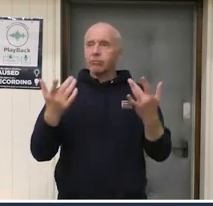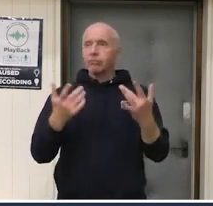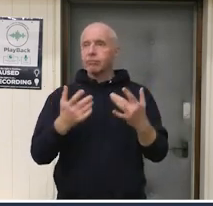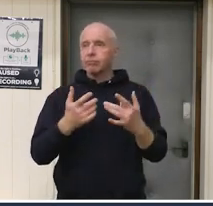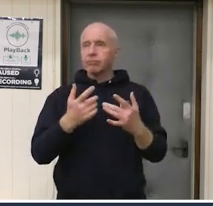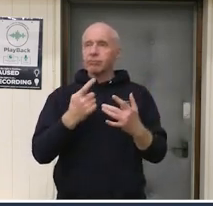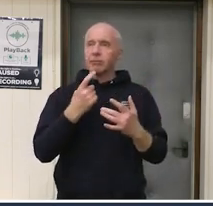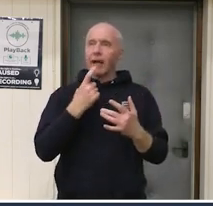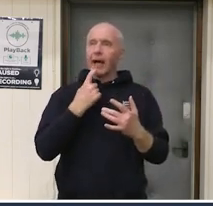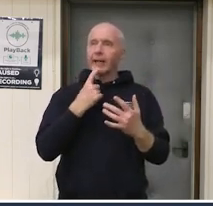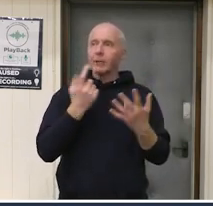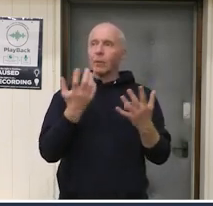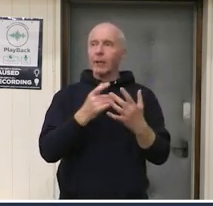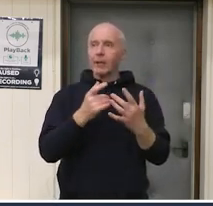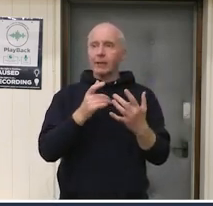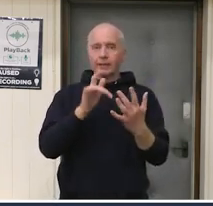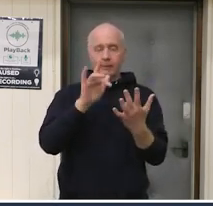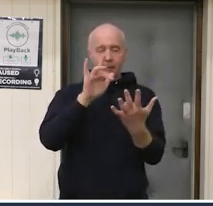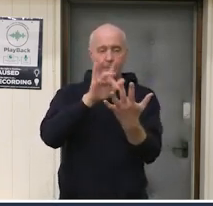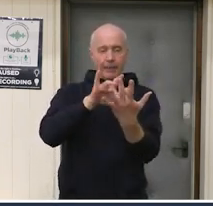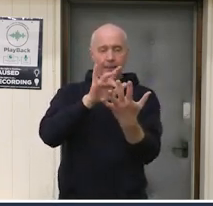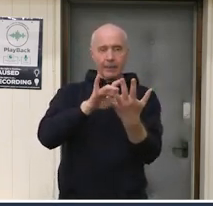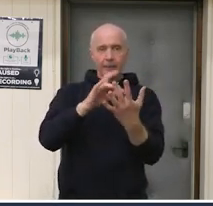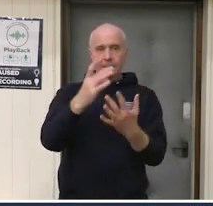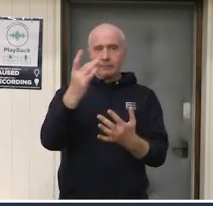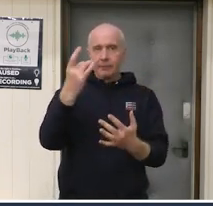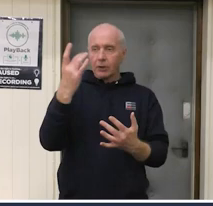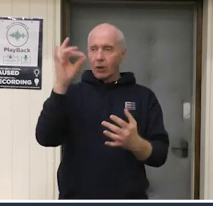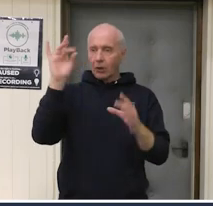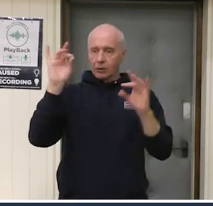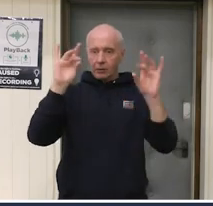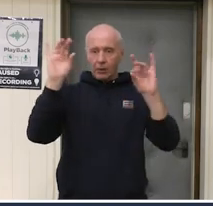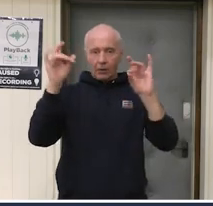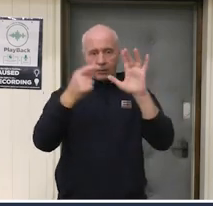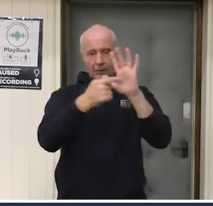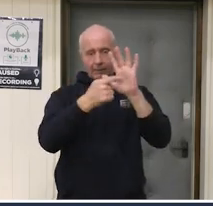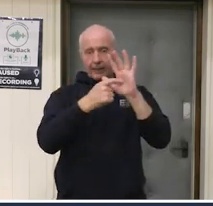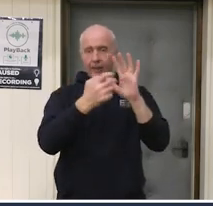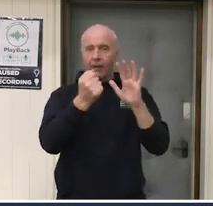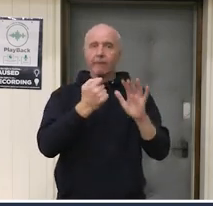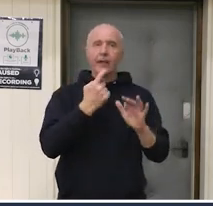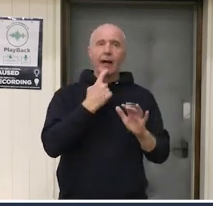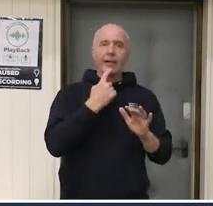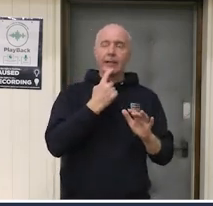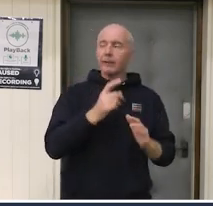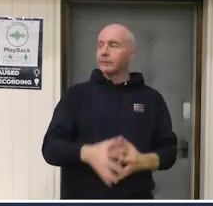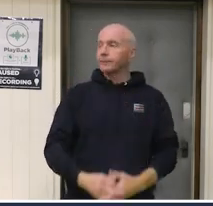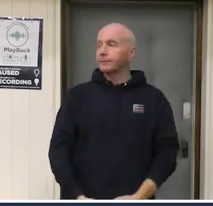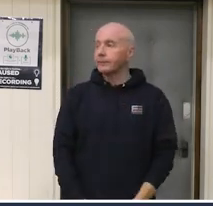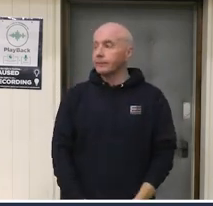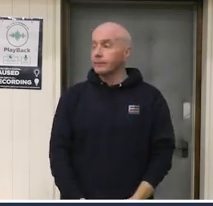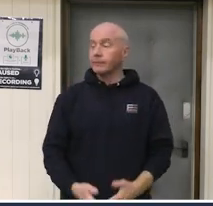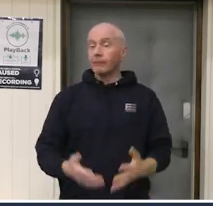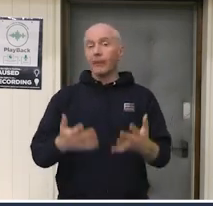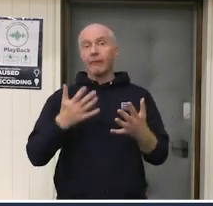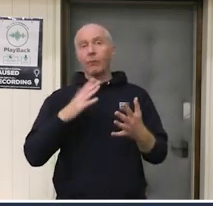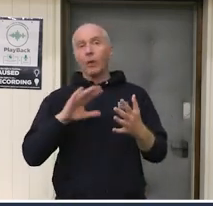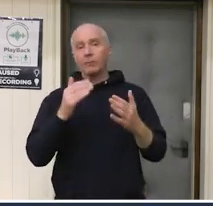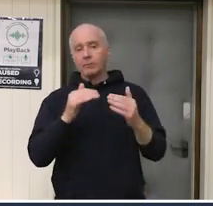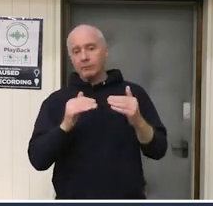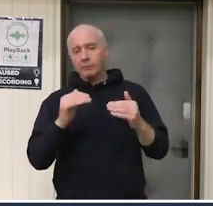stars. And indeed, if you want to go beyond iron, you've got to have some kind of supernovas to get